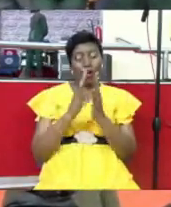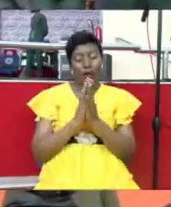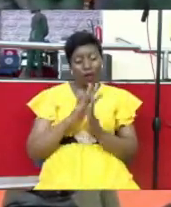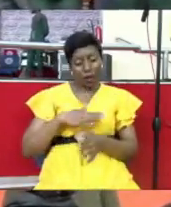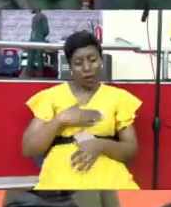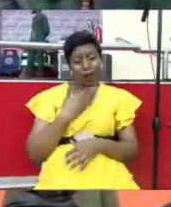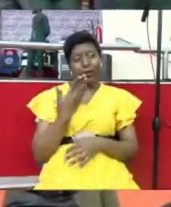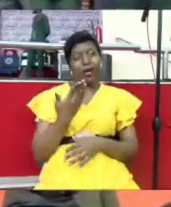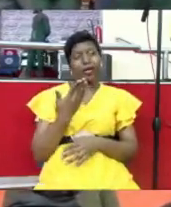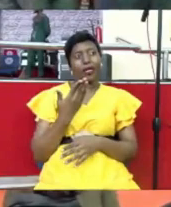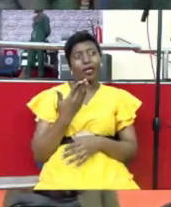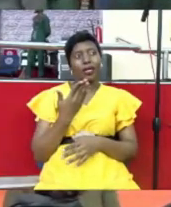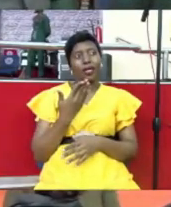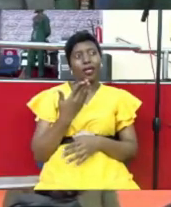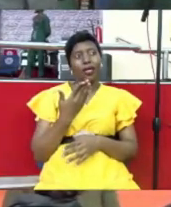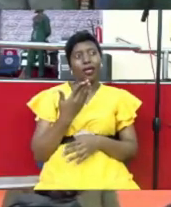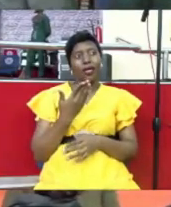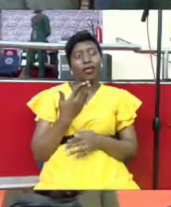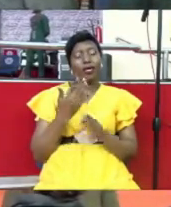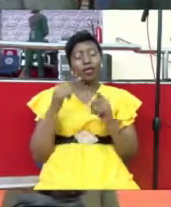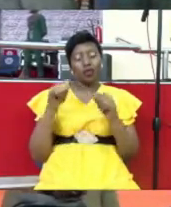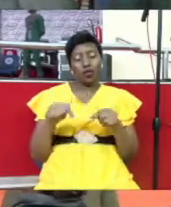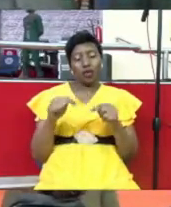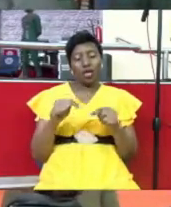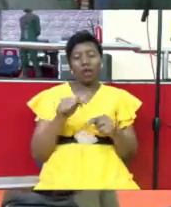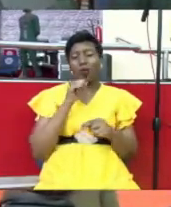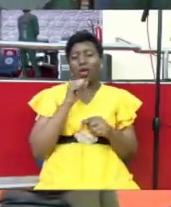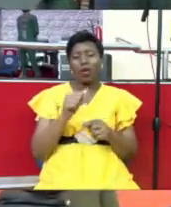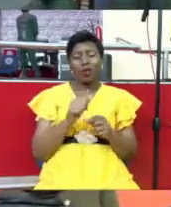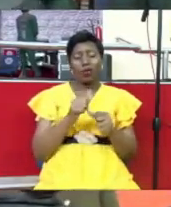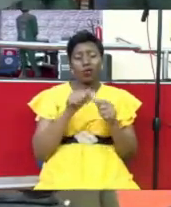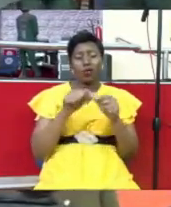We will let go and allow God,